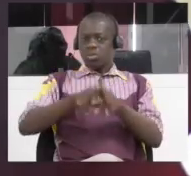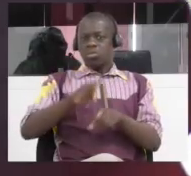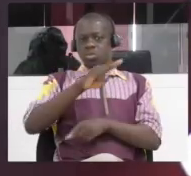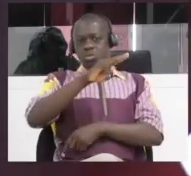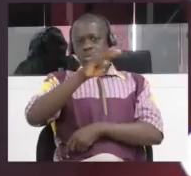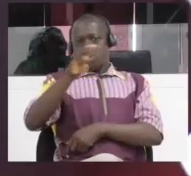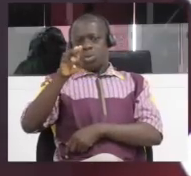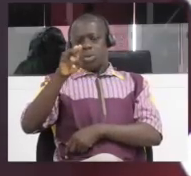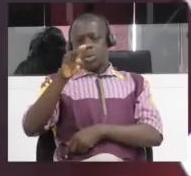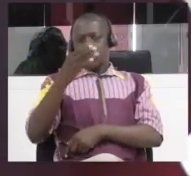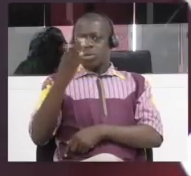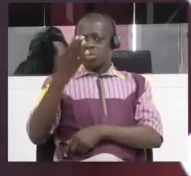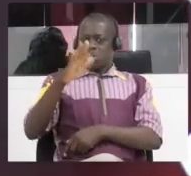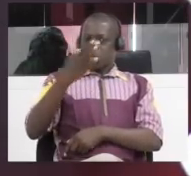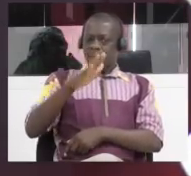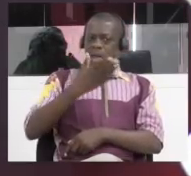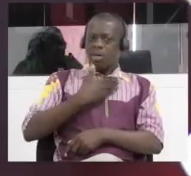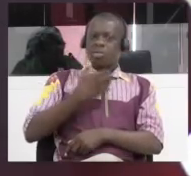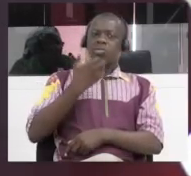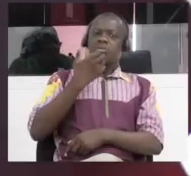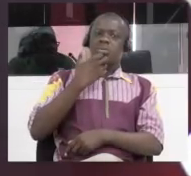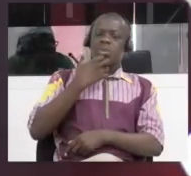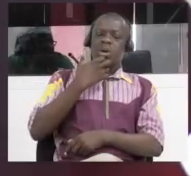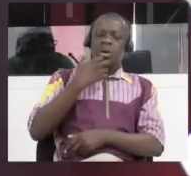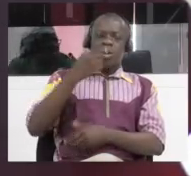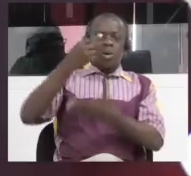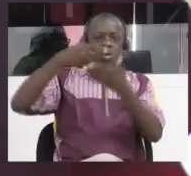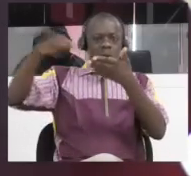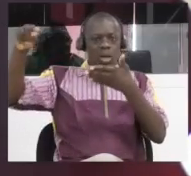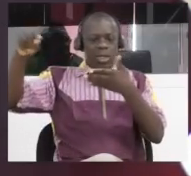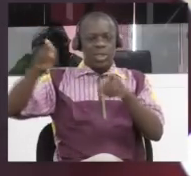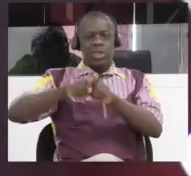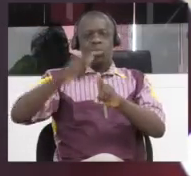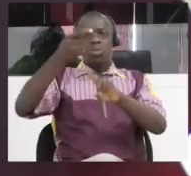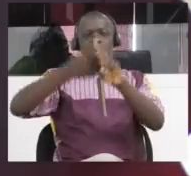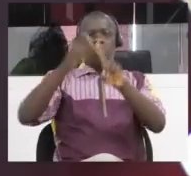correctly. The salary that you stated, was it